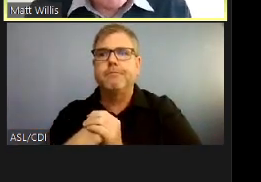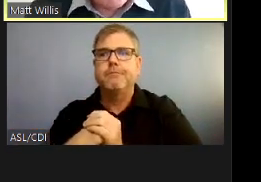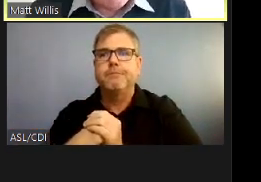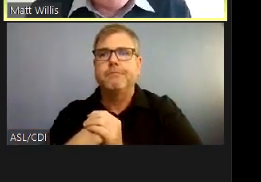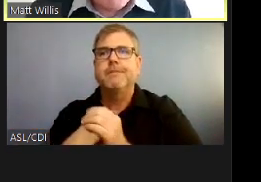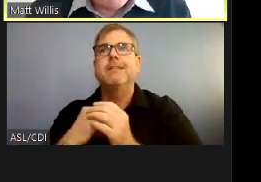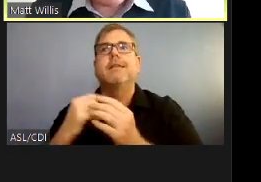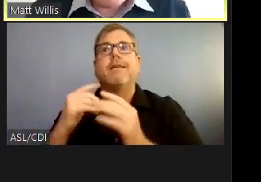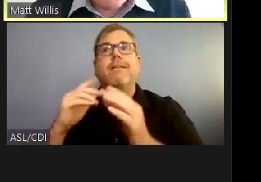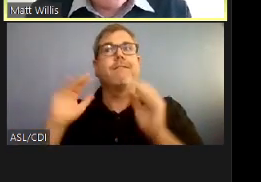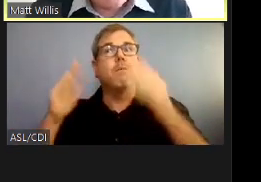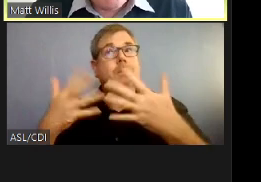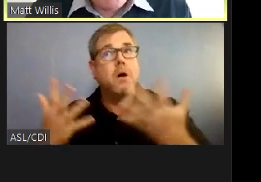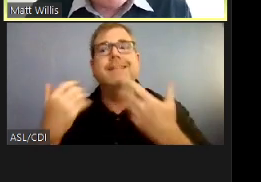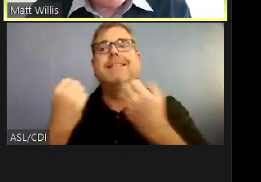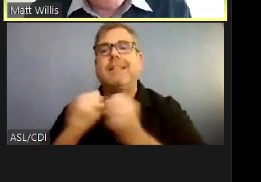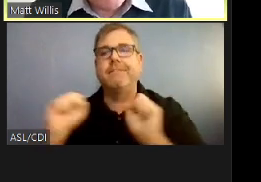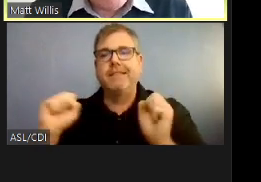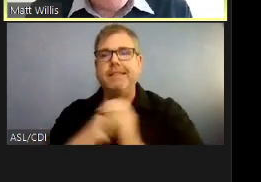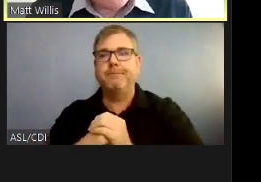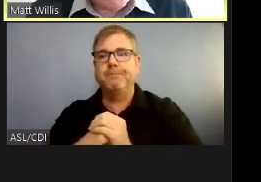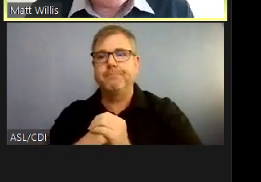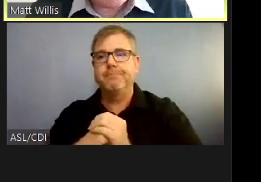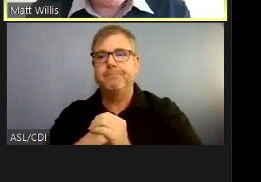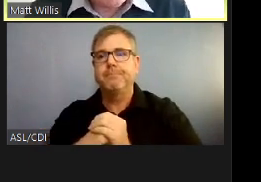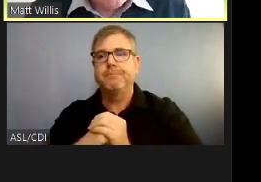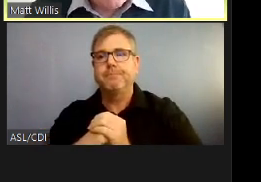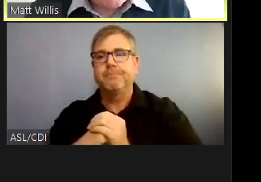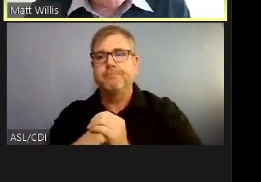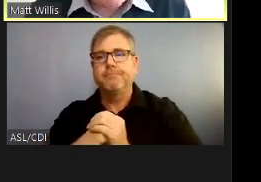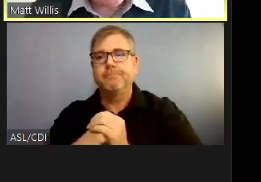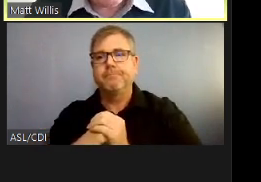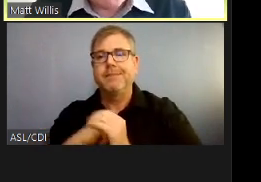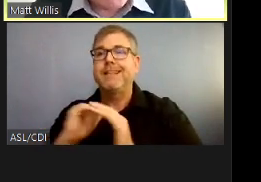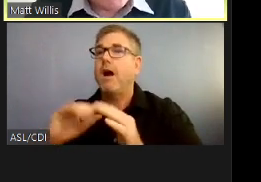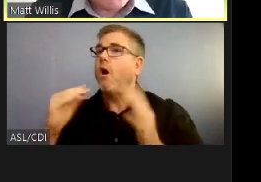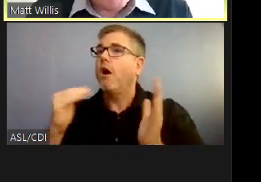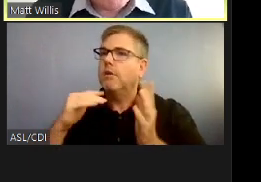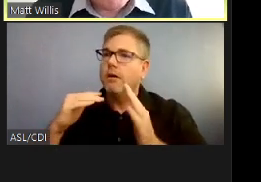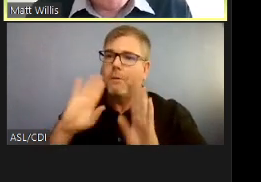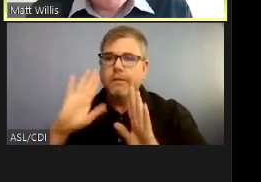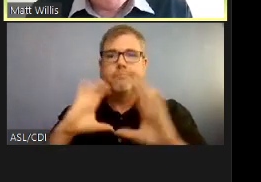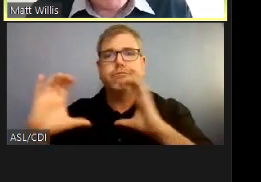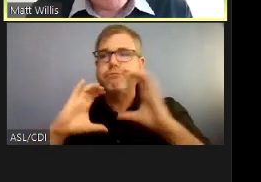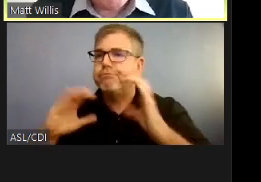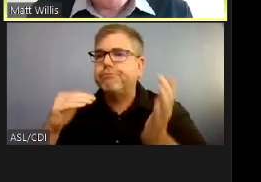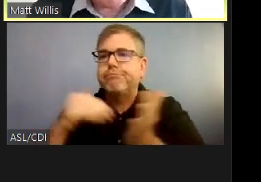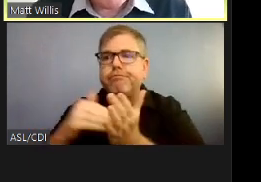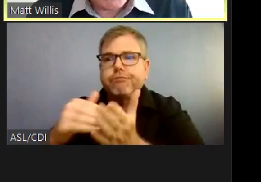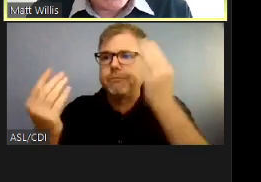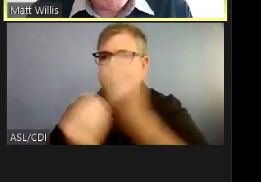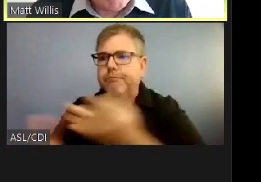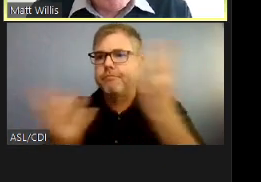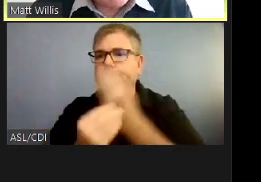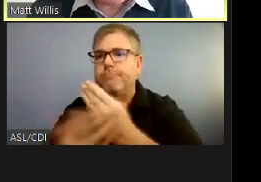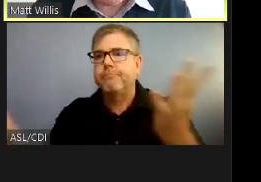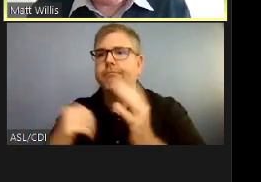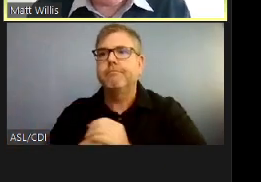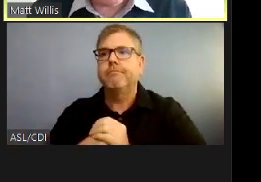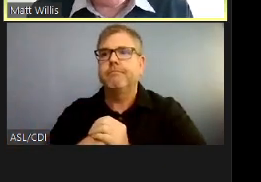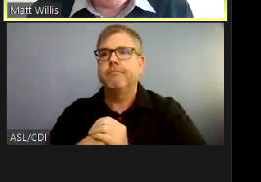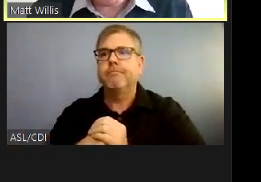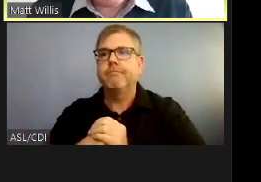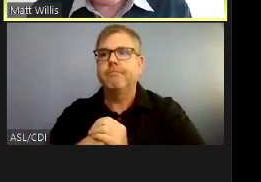frequent, as this forum suggests, and we'll continue to communicate with you as much as we can. And